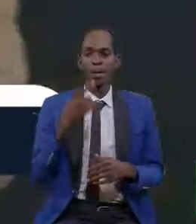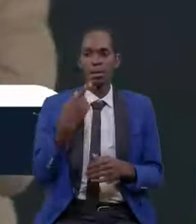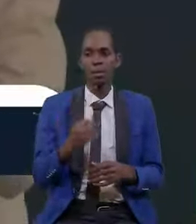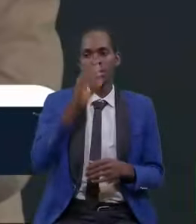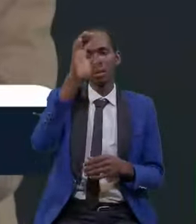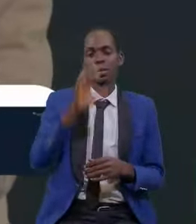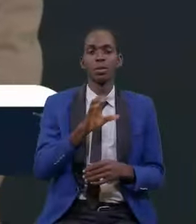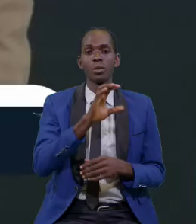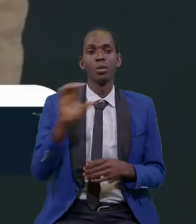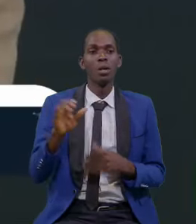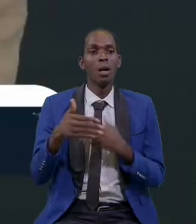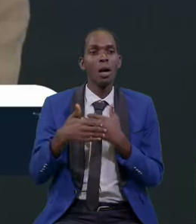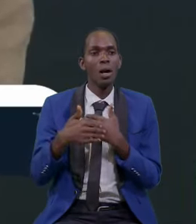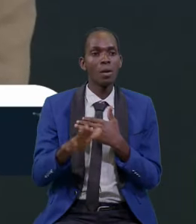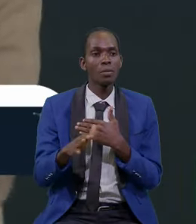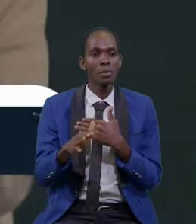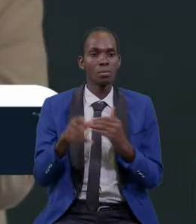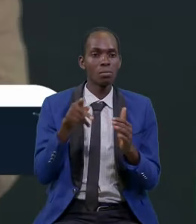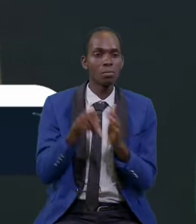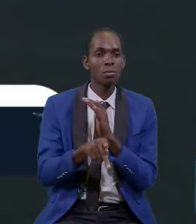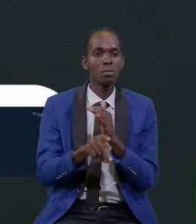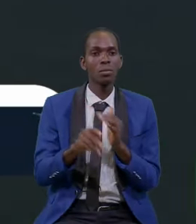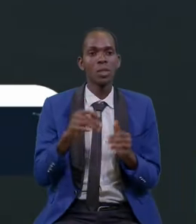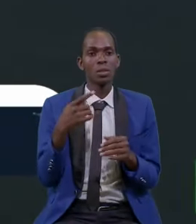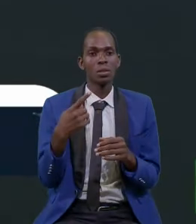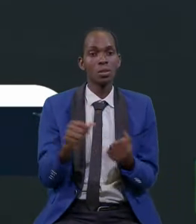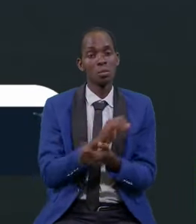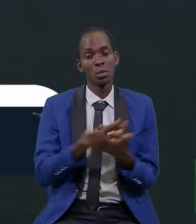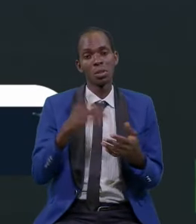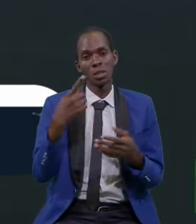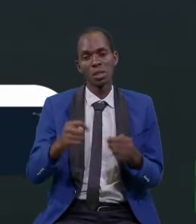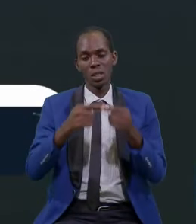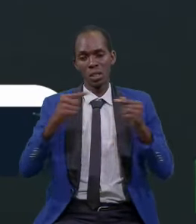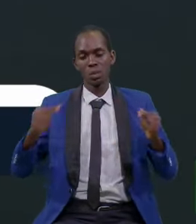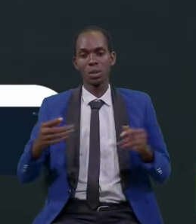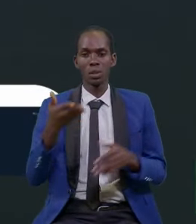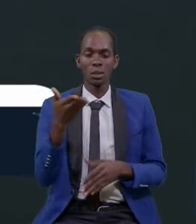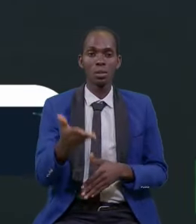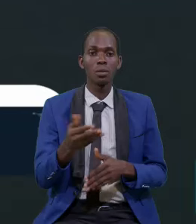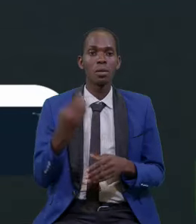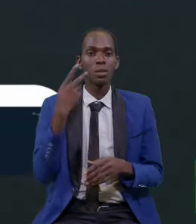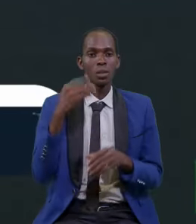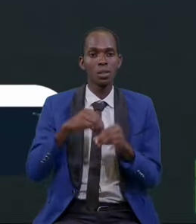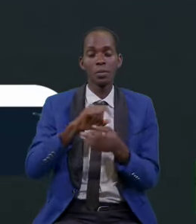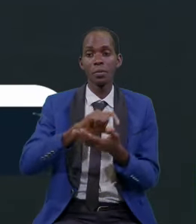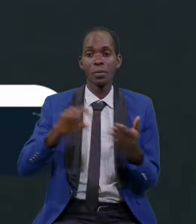having slain the enmity thereby. Verse 17, and he came